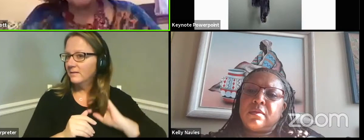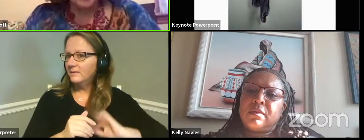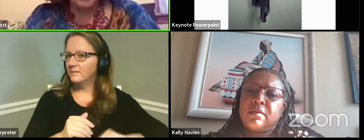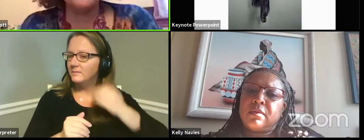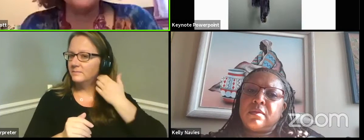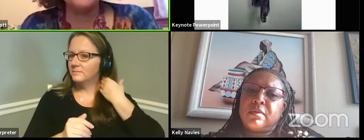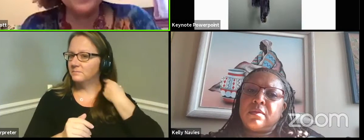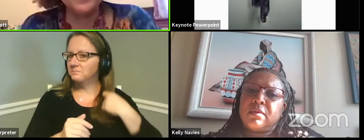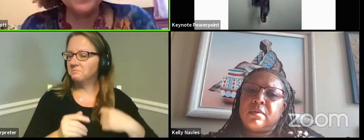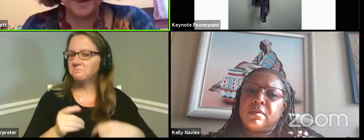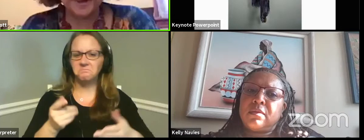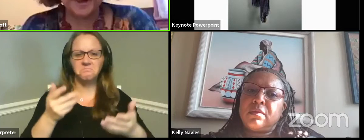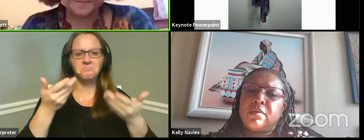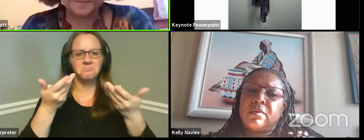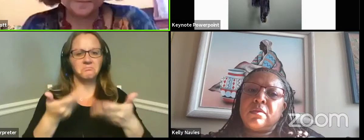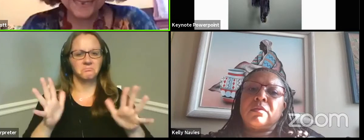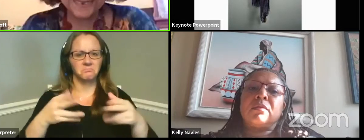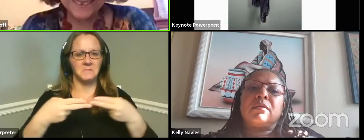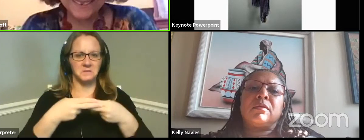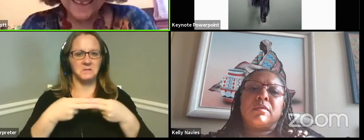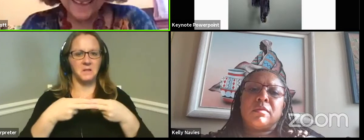Why don't we end the slides here?